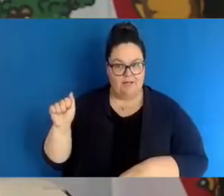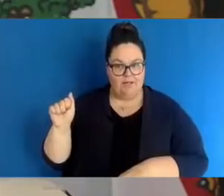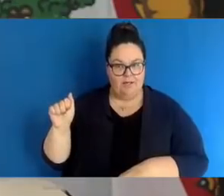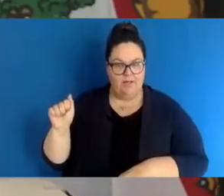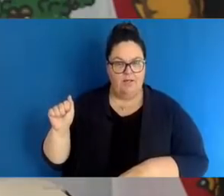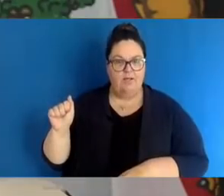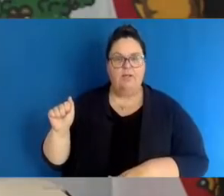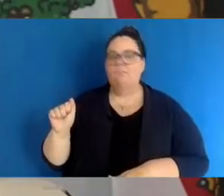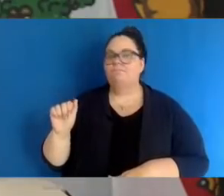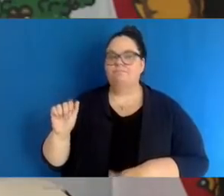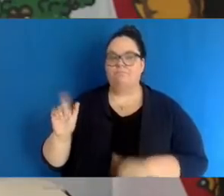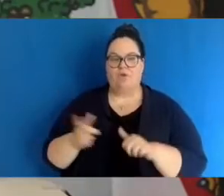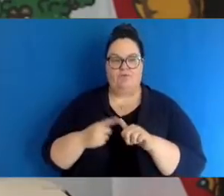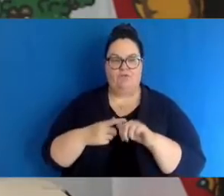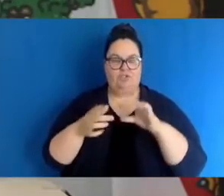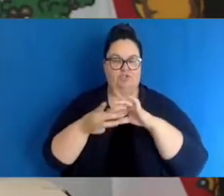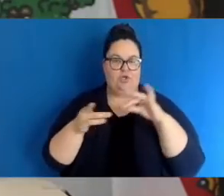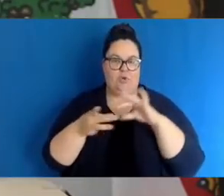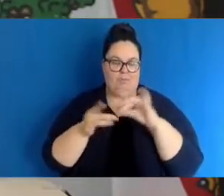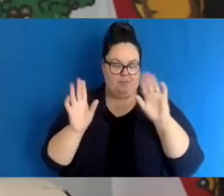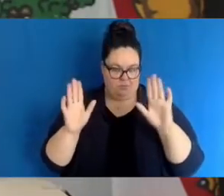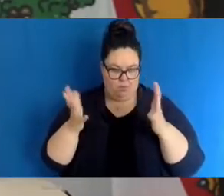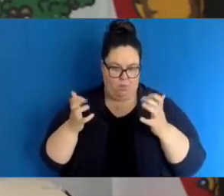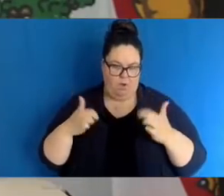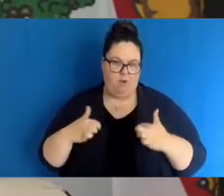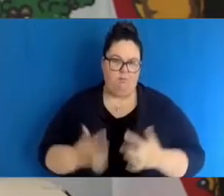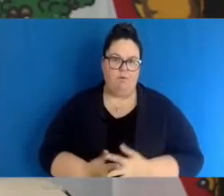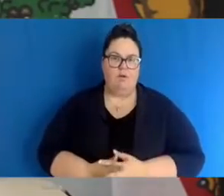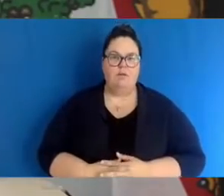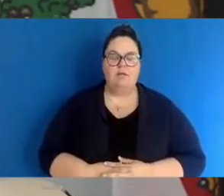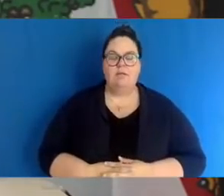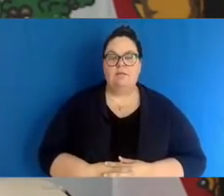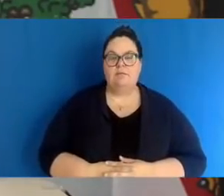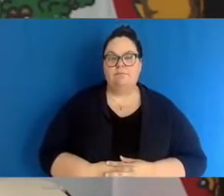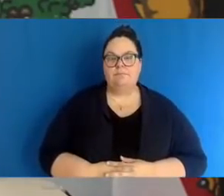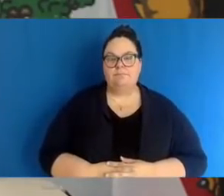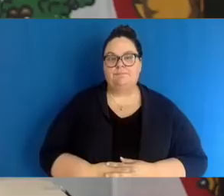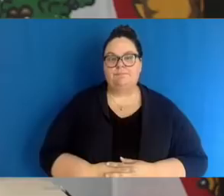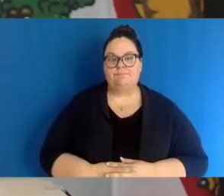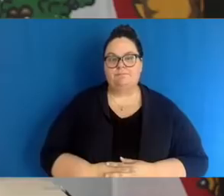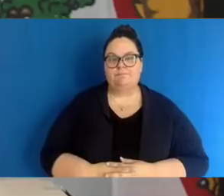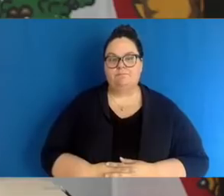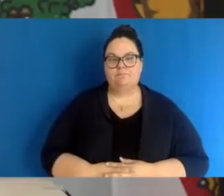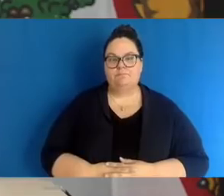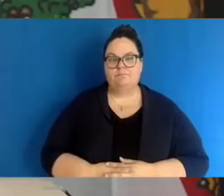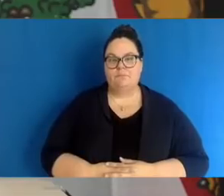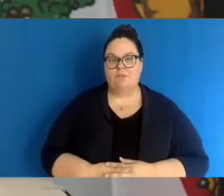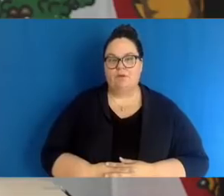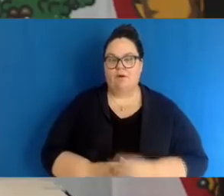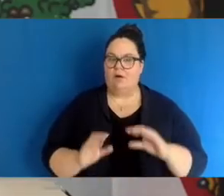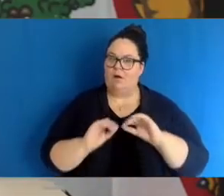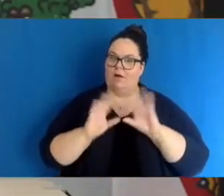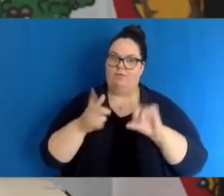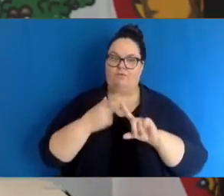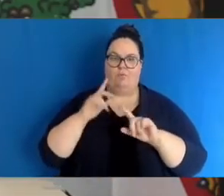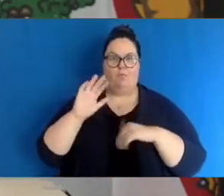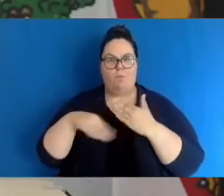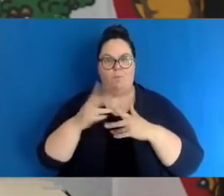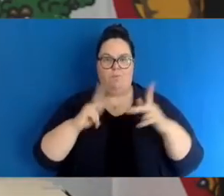conference over to questions from our friends in the media, I would just say that to state the obvious again on behalf of all Islanders,